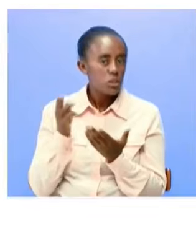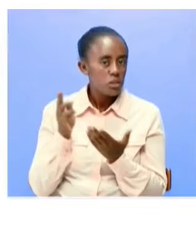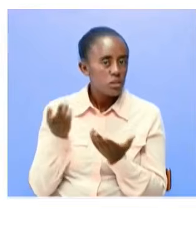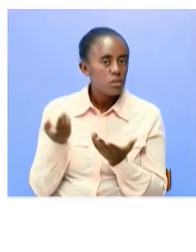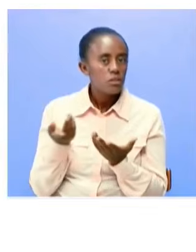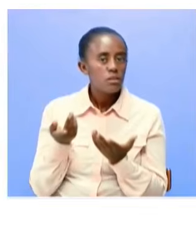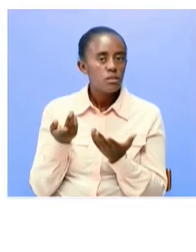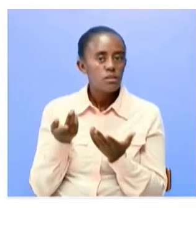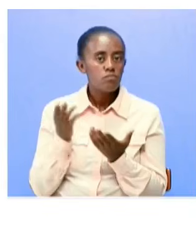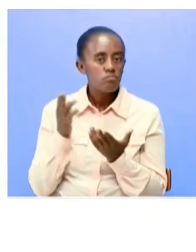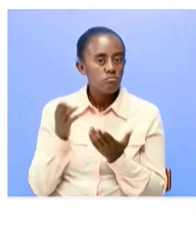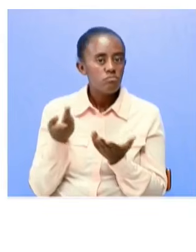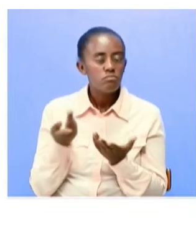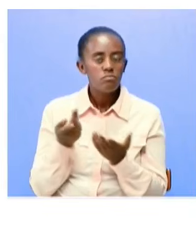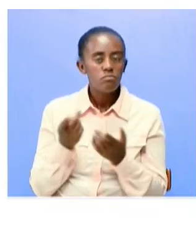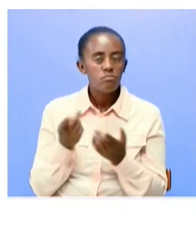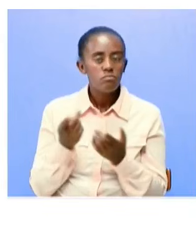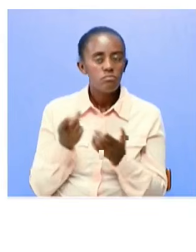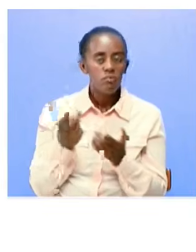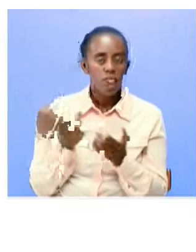personal experiences.